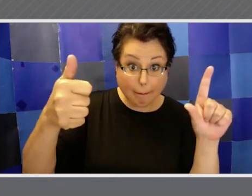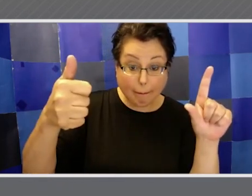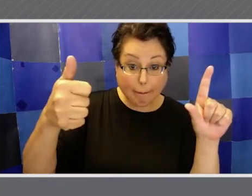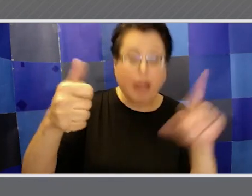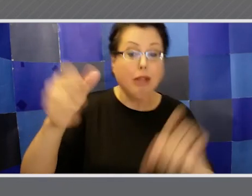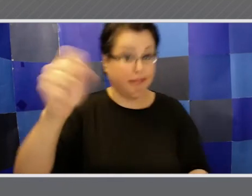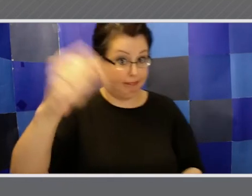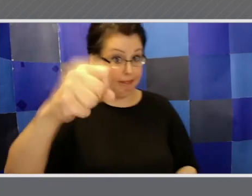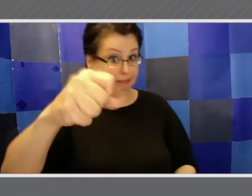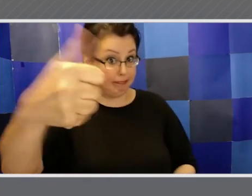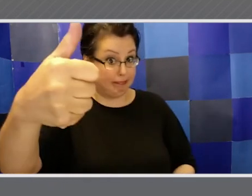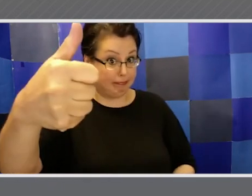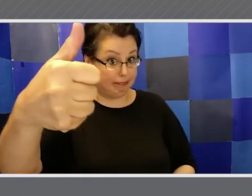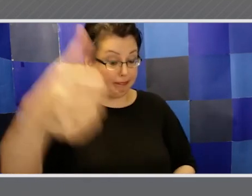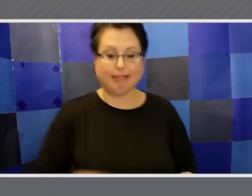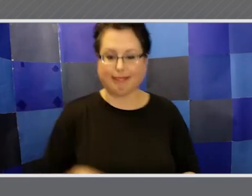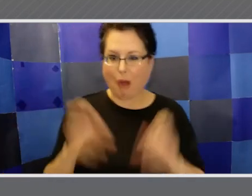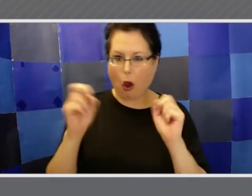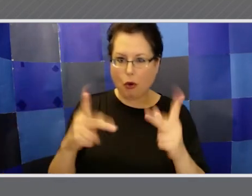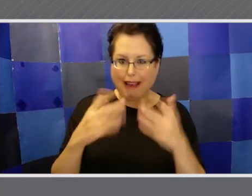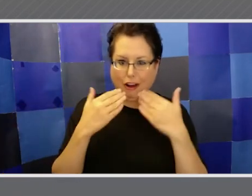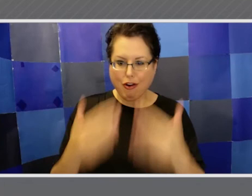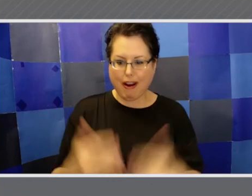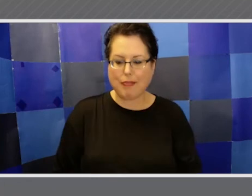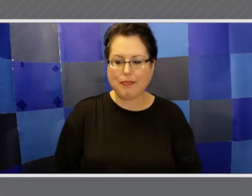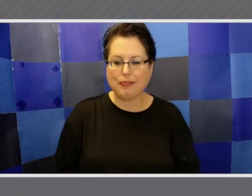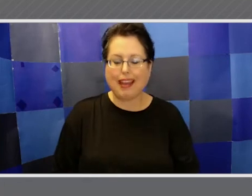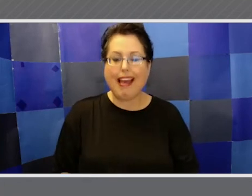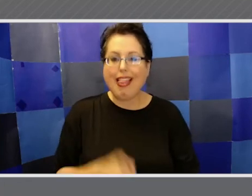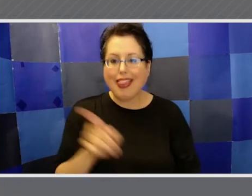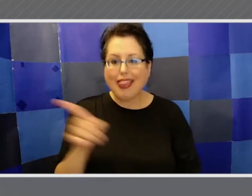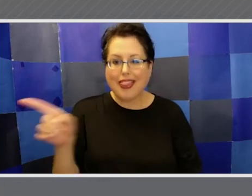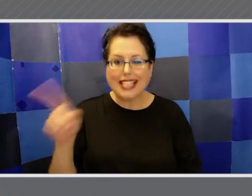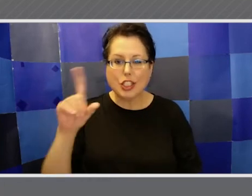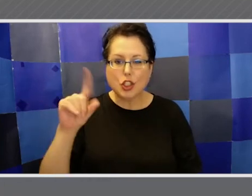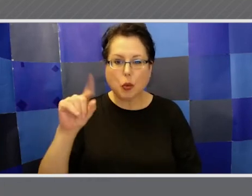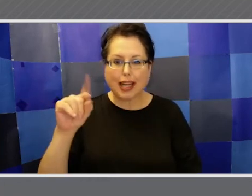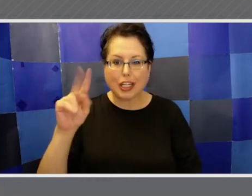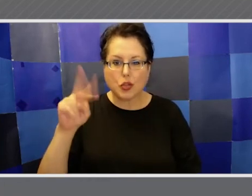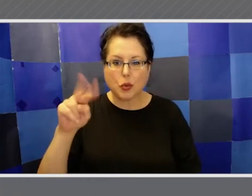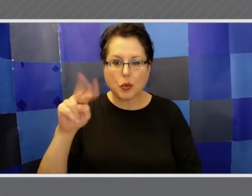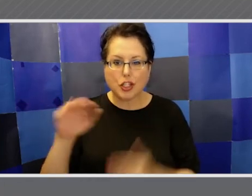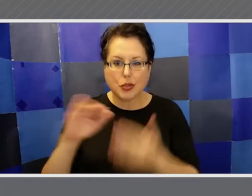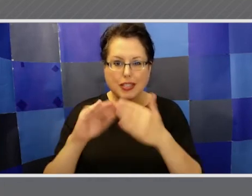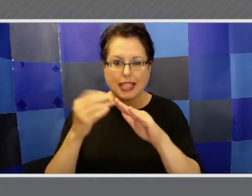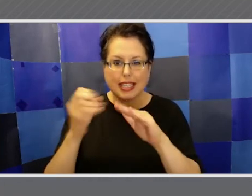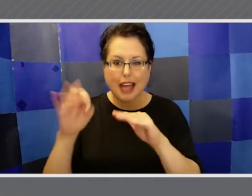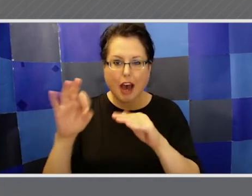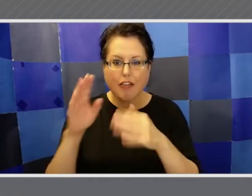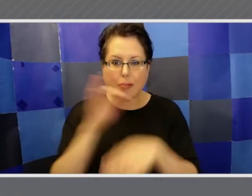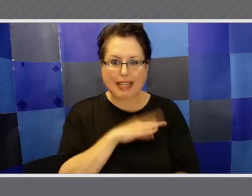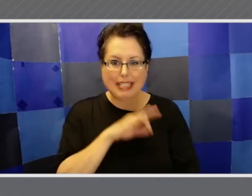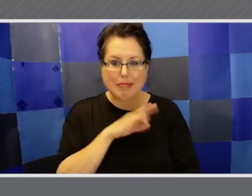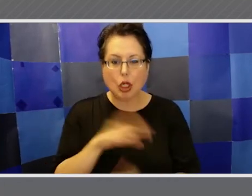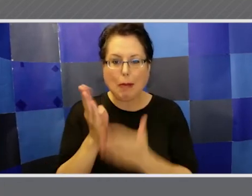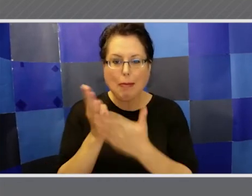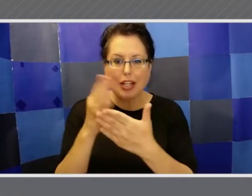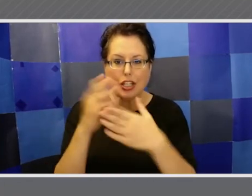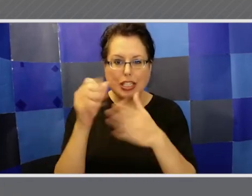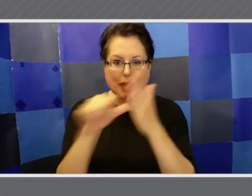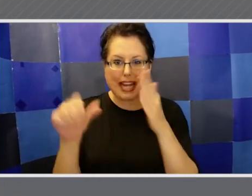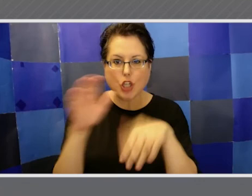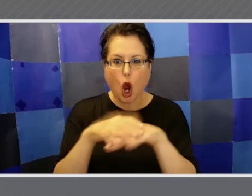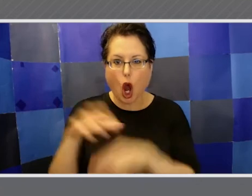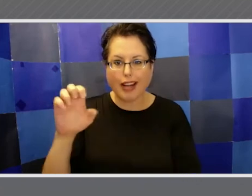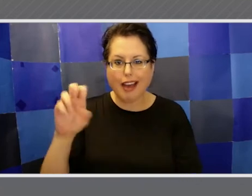Yep, it's up. Okay, thanks. So this is the 2022 City of Pittsburgh budgets page on Engage.